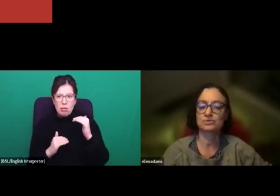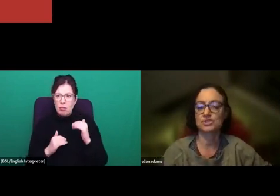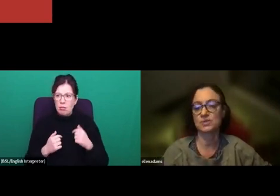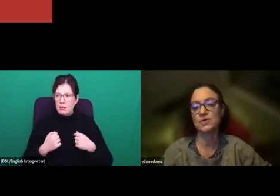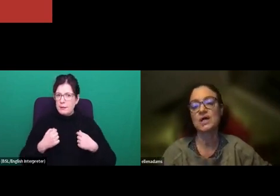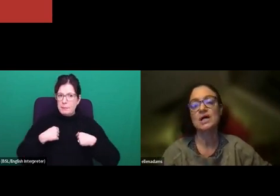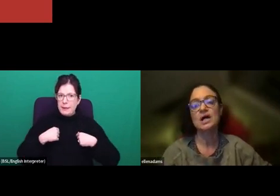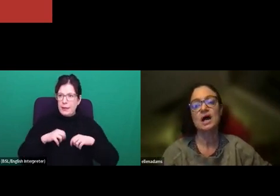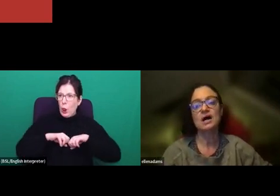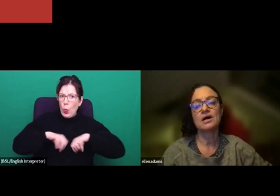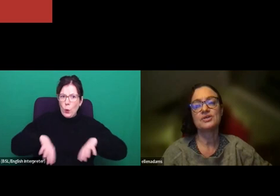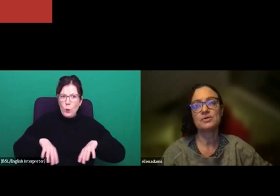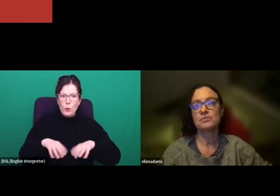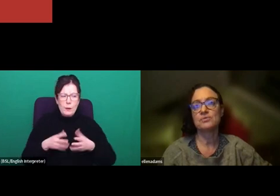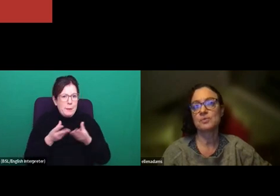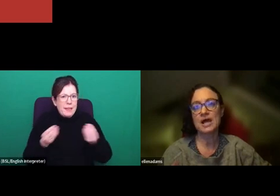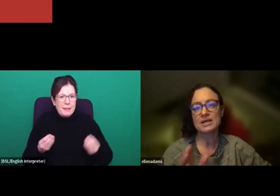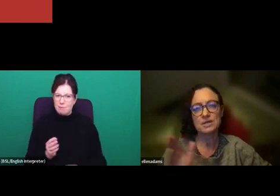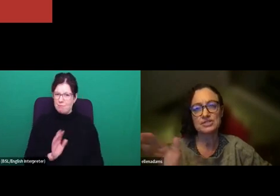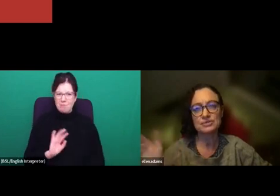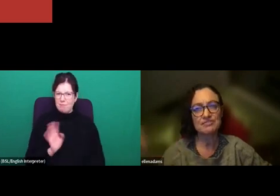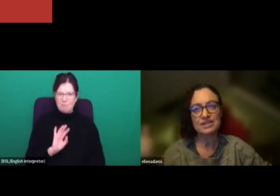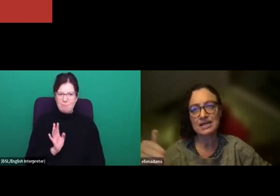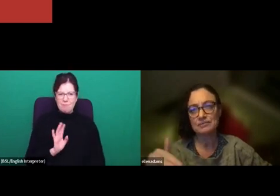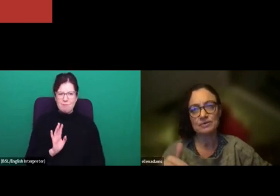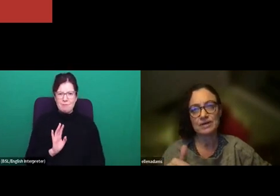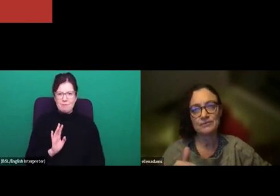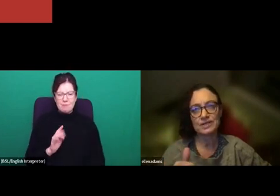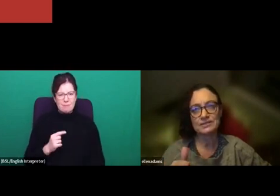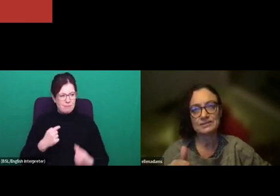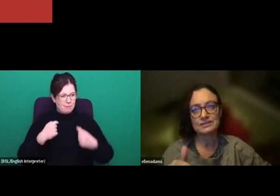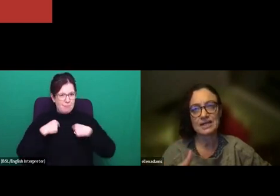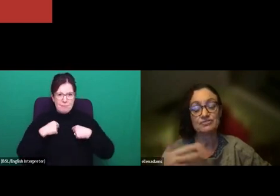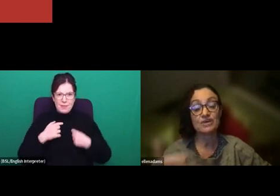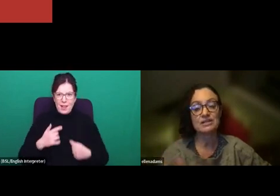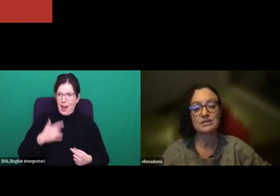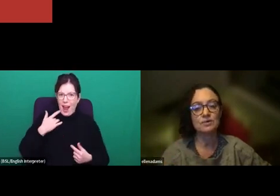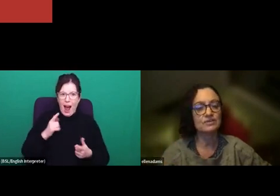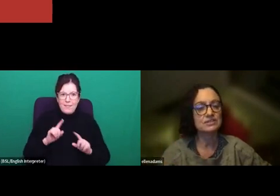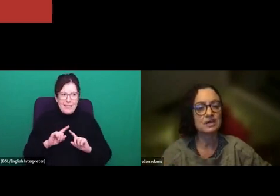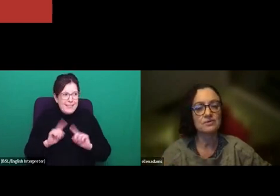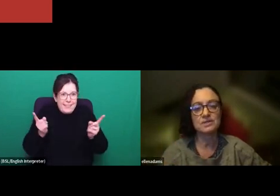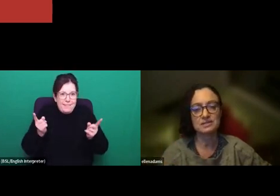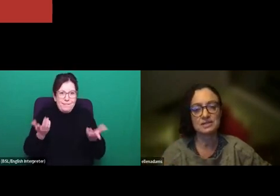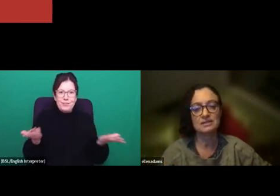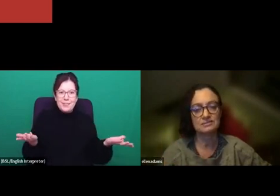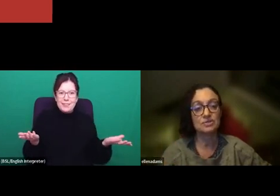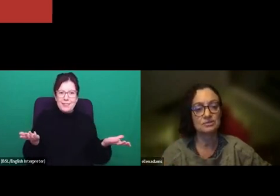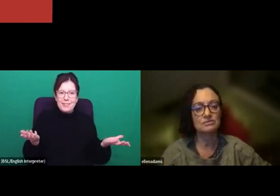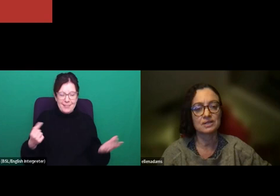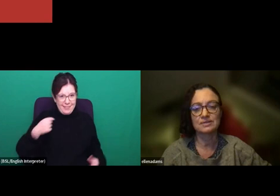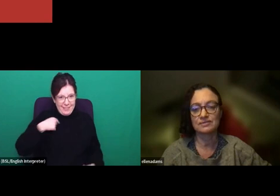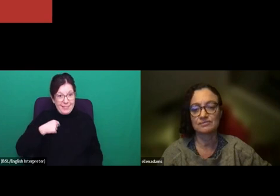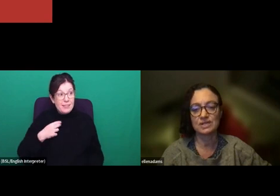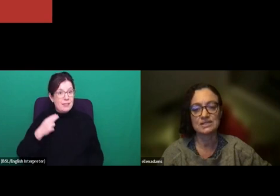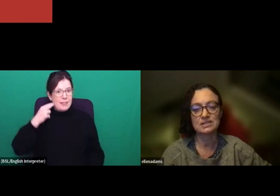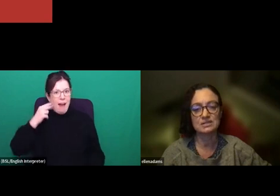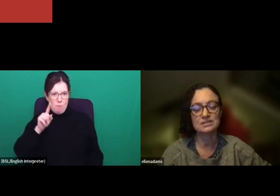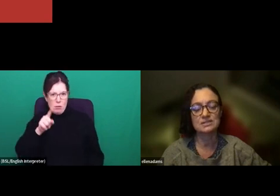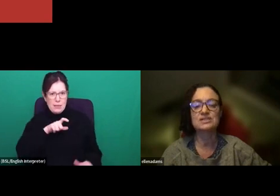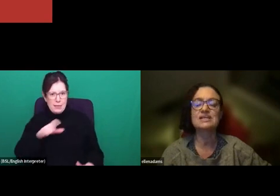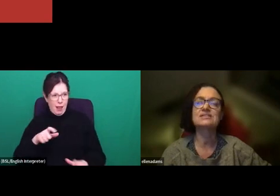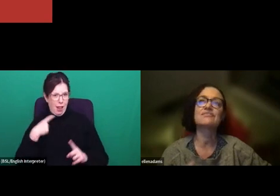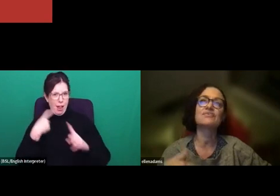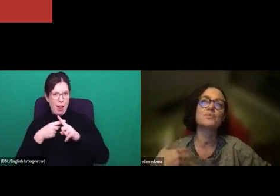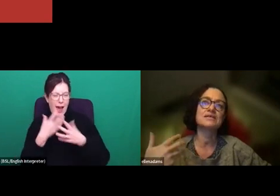sense or two. The way in which you navigate around this has value of its own, and really